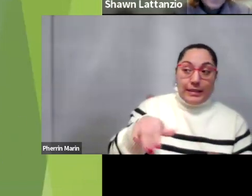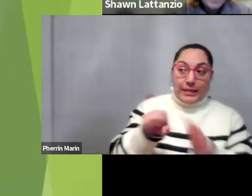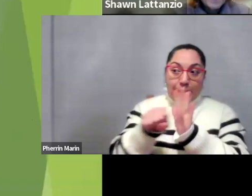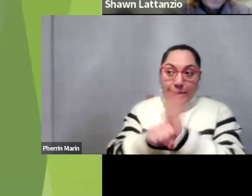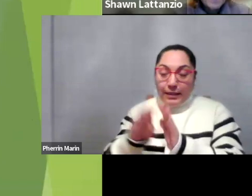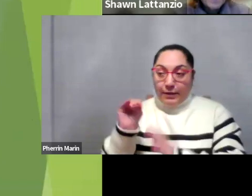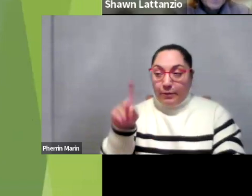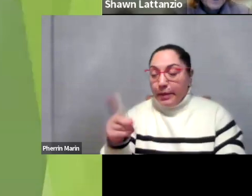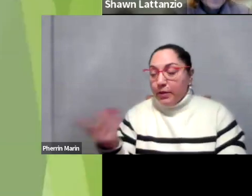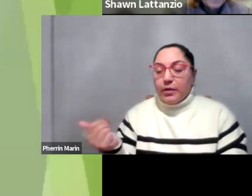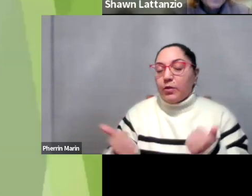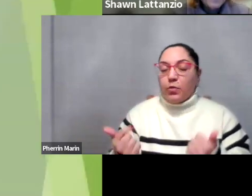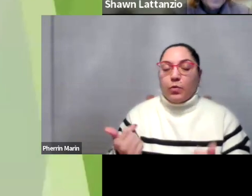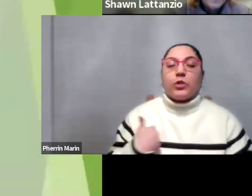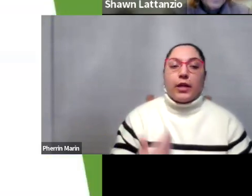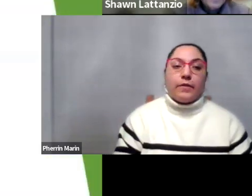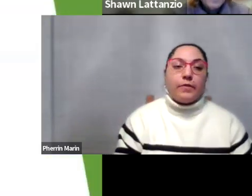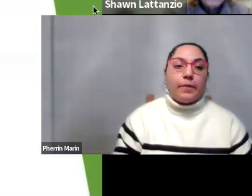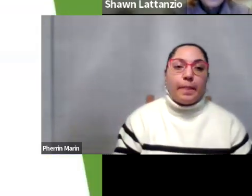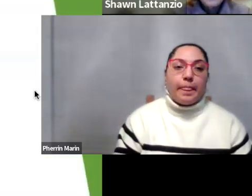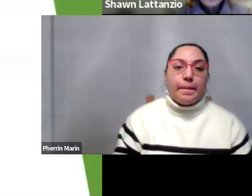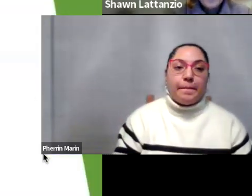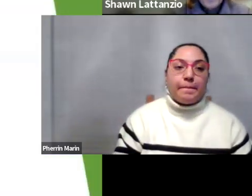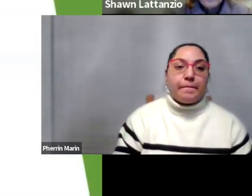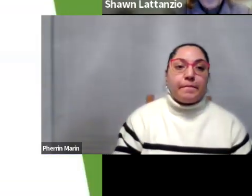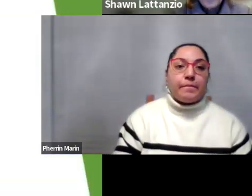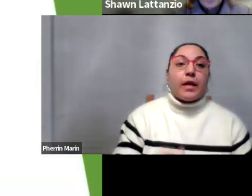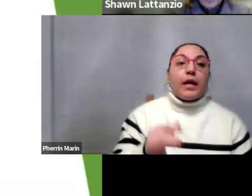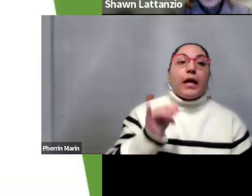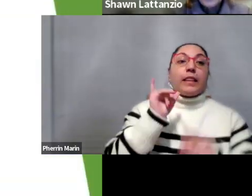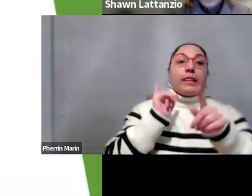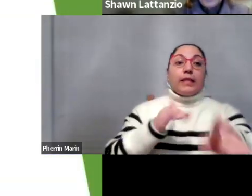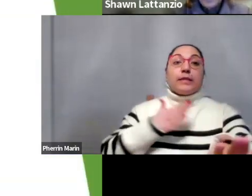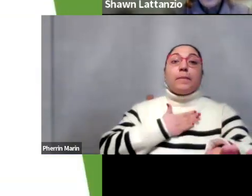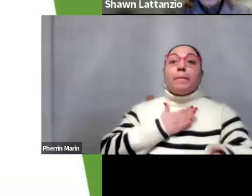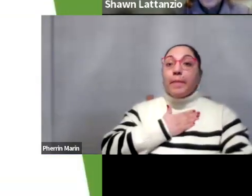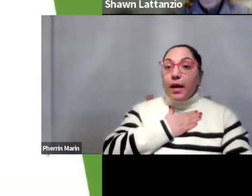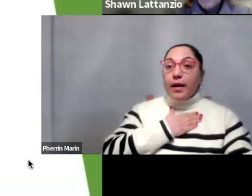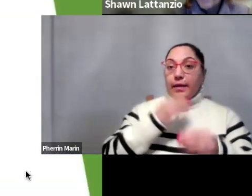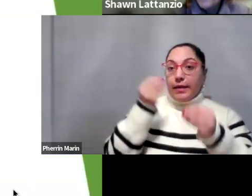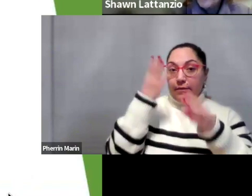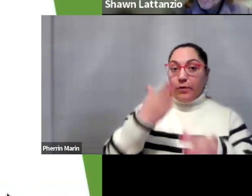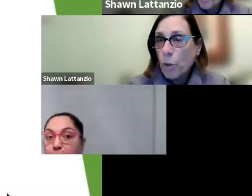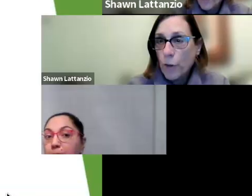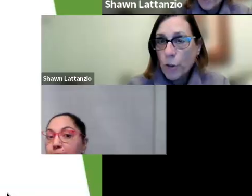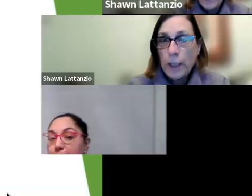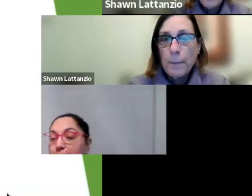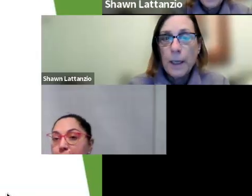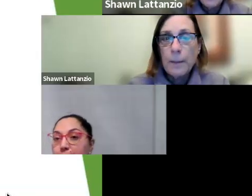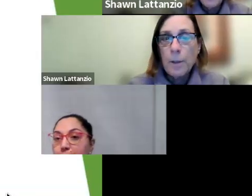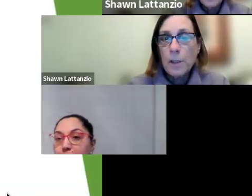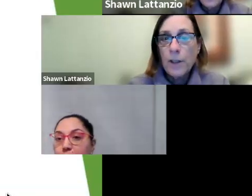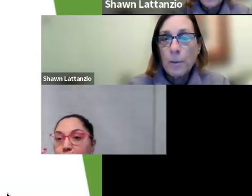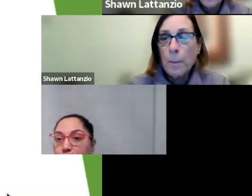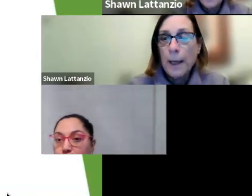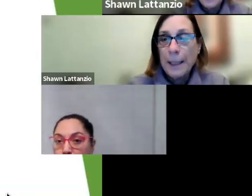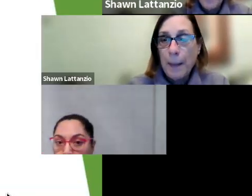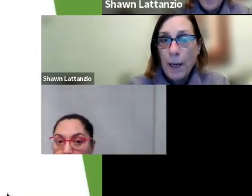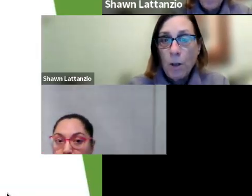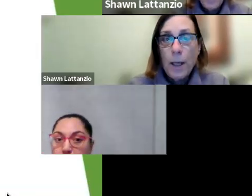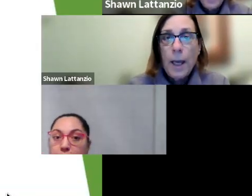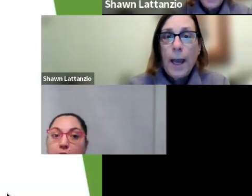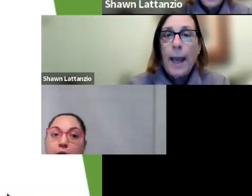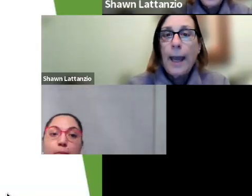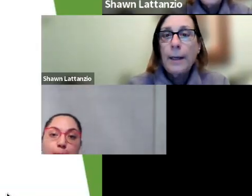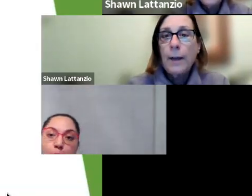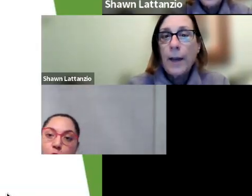Next again. All right, and here's my information. Like I said, I pretty much work virtually, but I am most available by